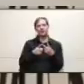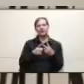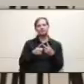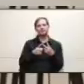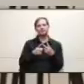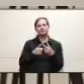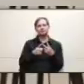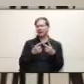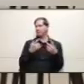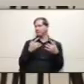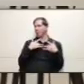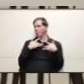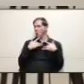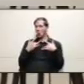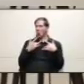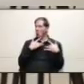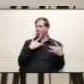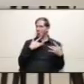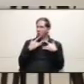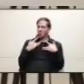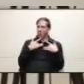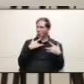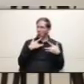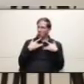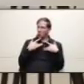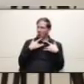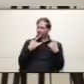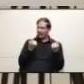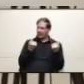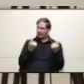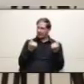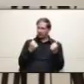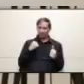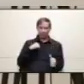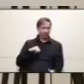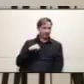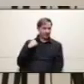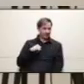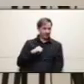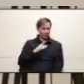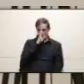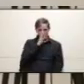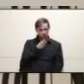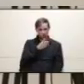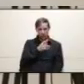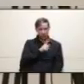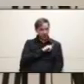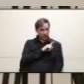I'm really worried about the state of the municipal financials. I will tell you why.